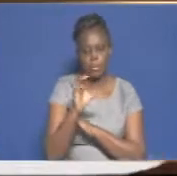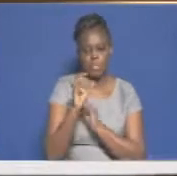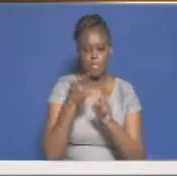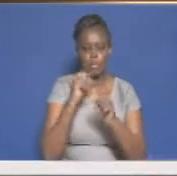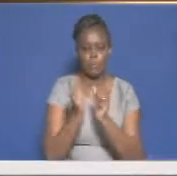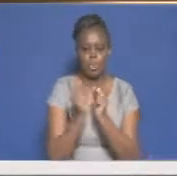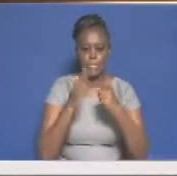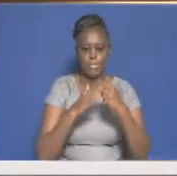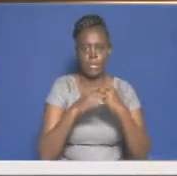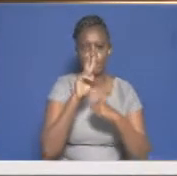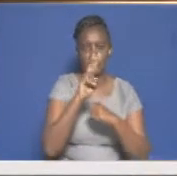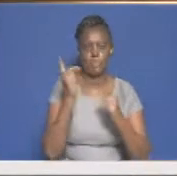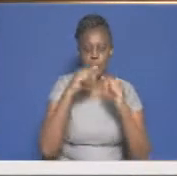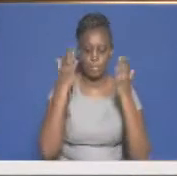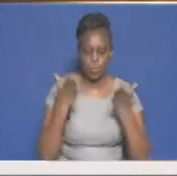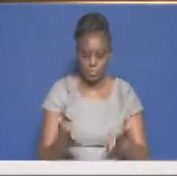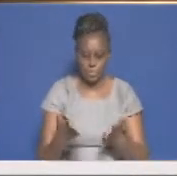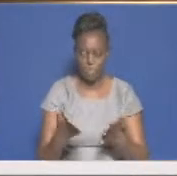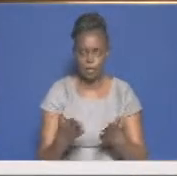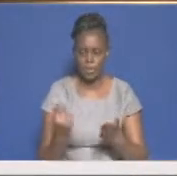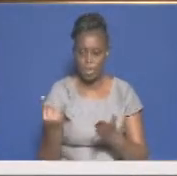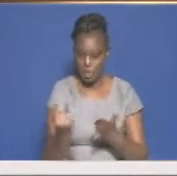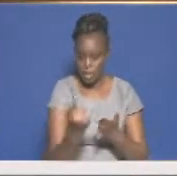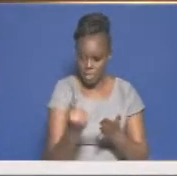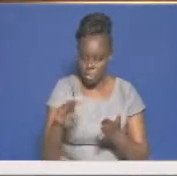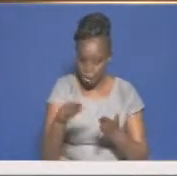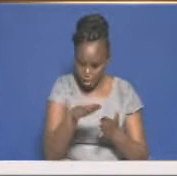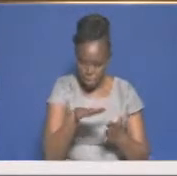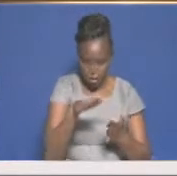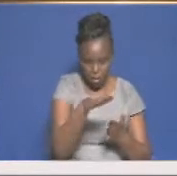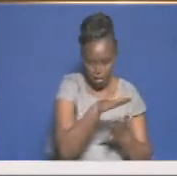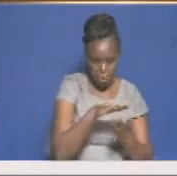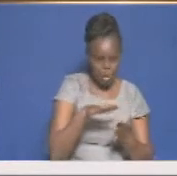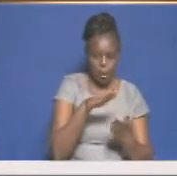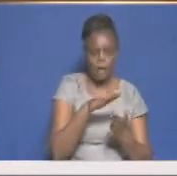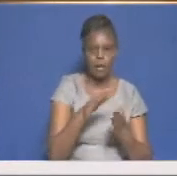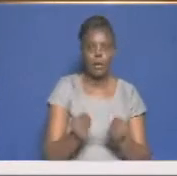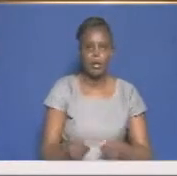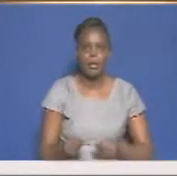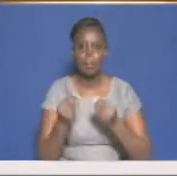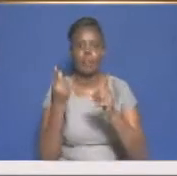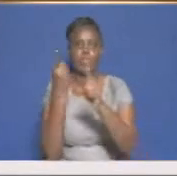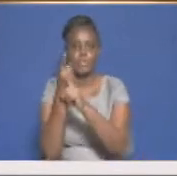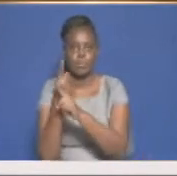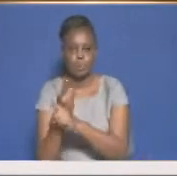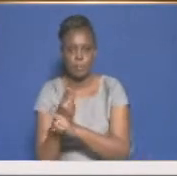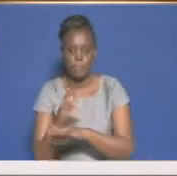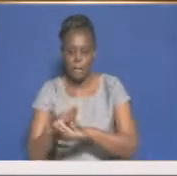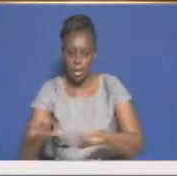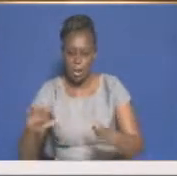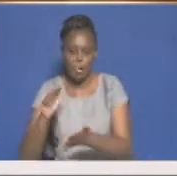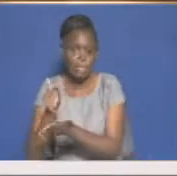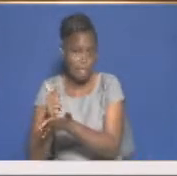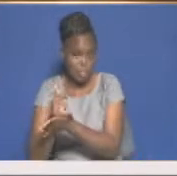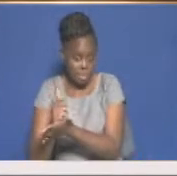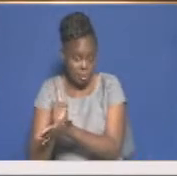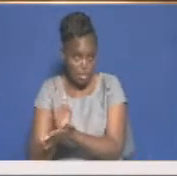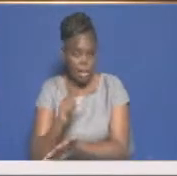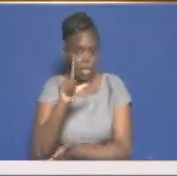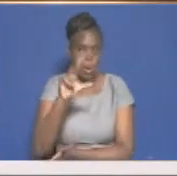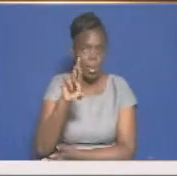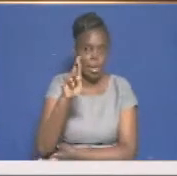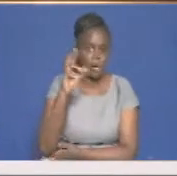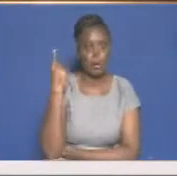1992 to date, with each demarcation giving different land registration LR